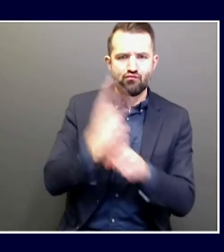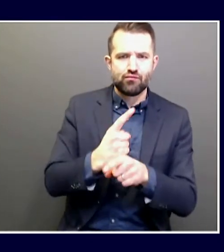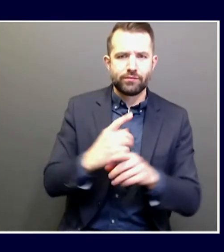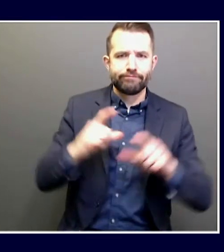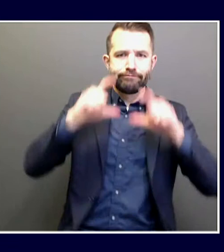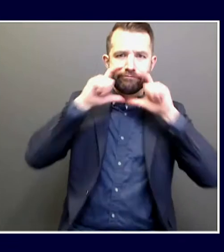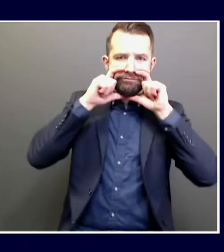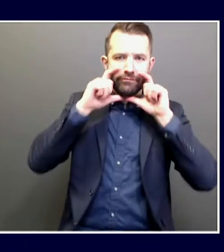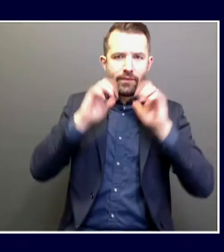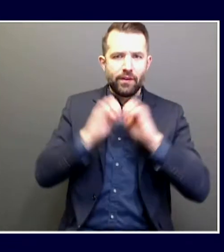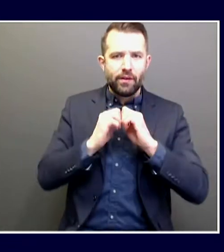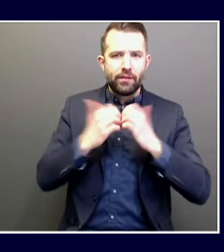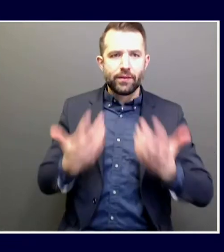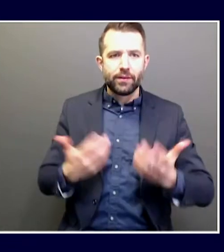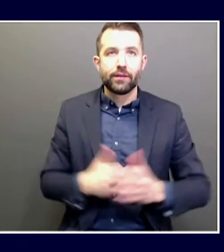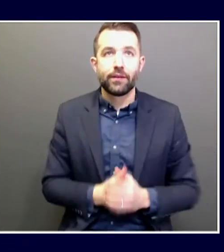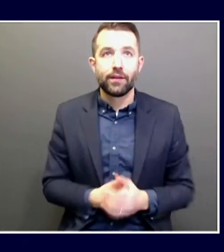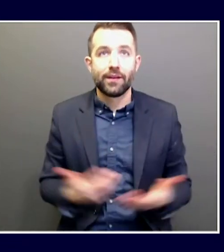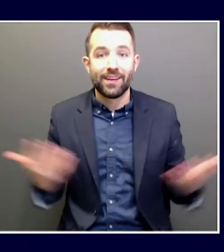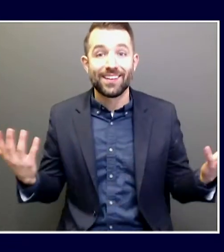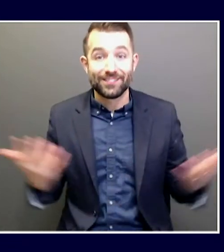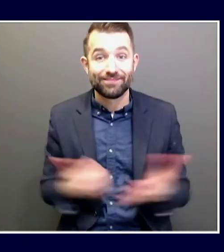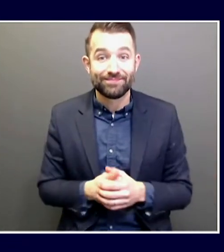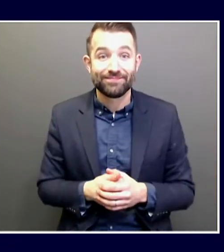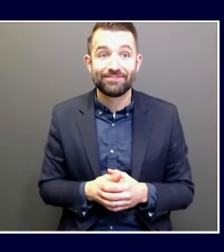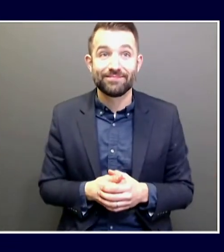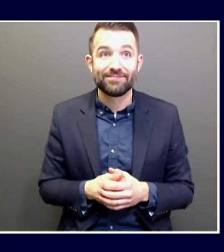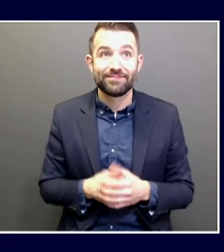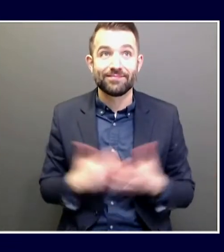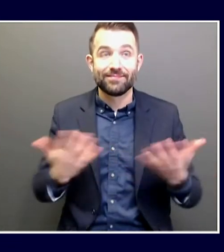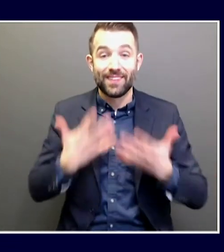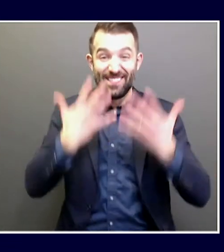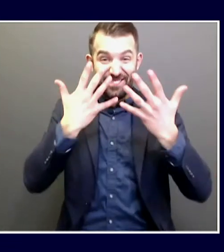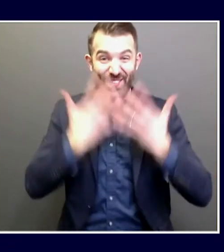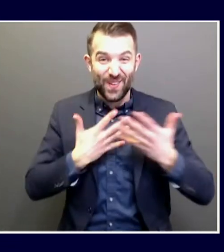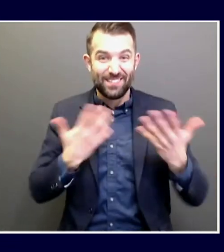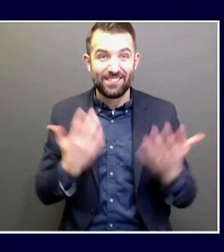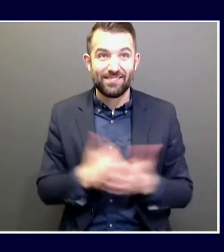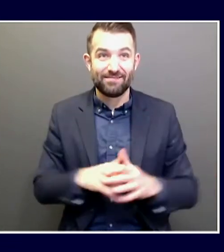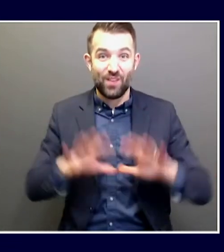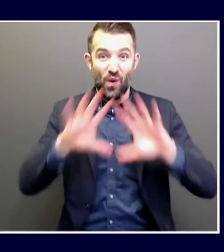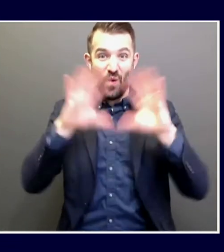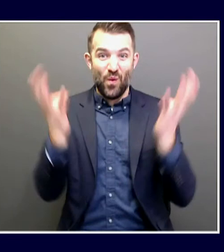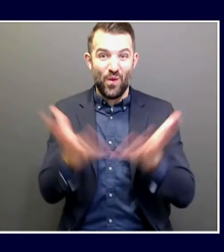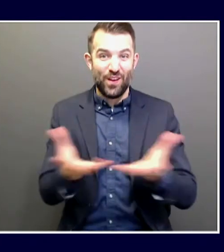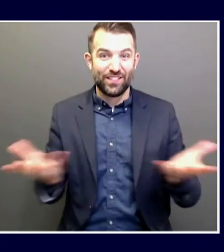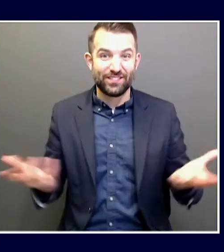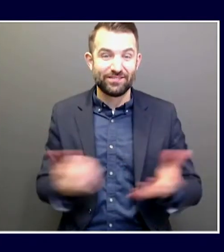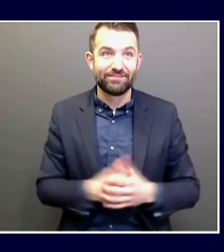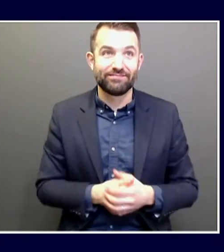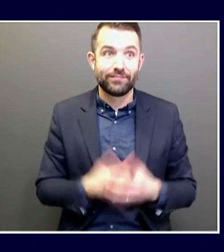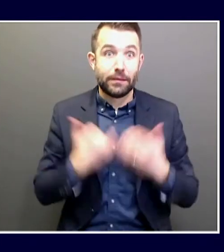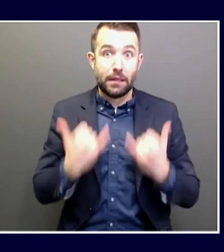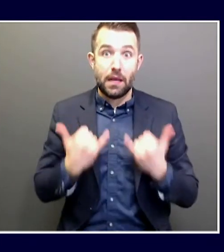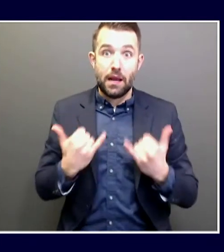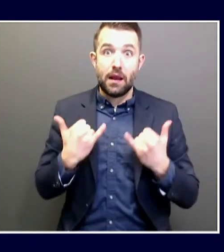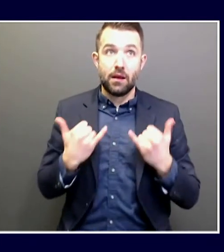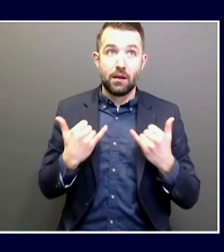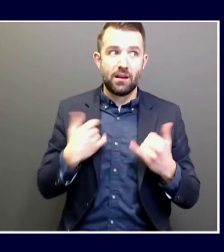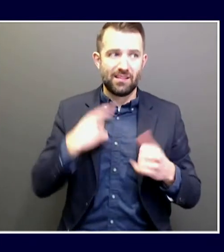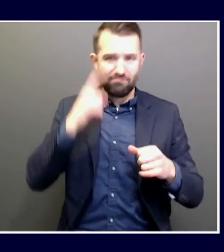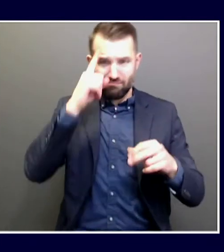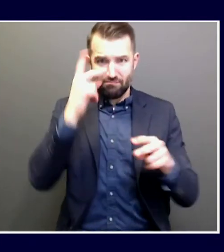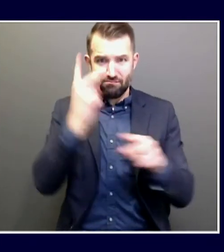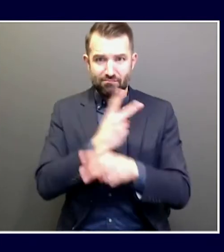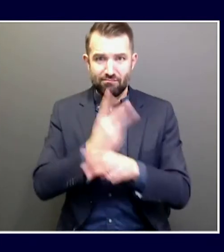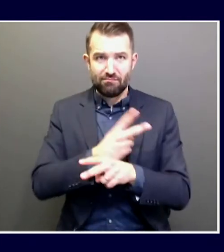It's unfortunate that we're in a world where trying to ferret out whether the mask that you want to upgrade to is counterfeit or not